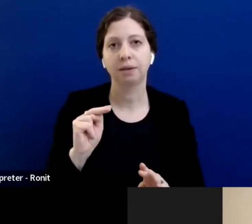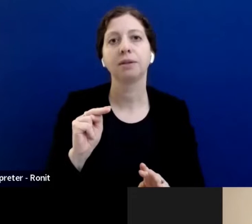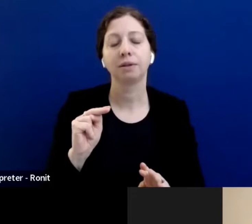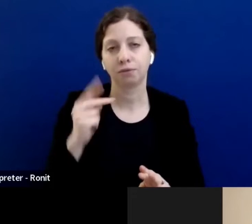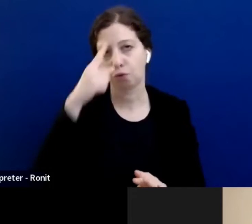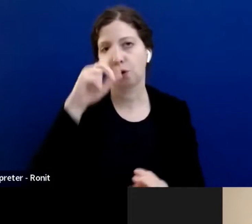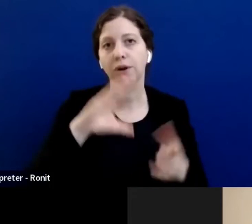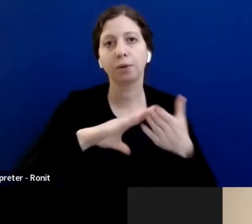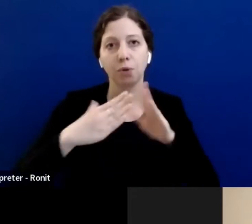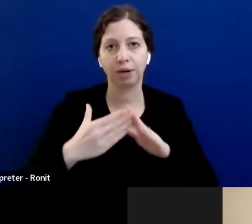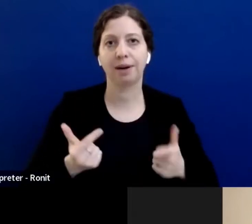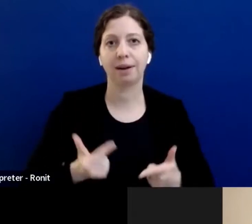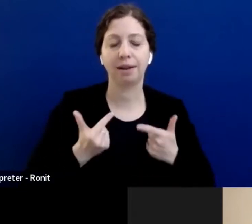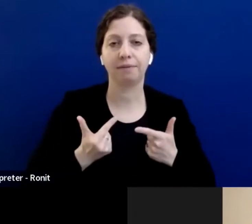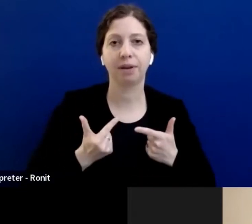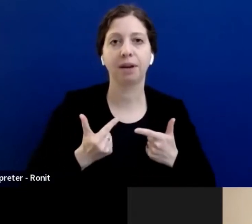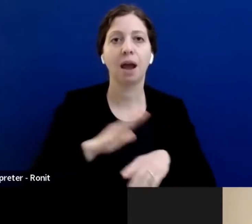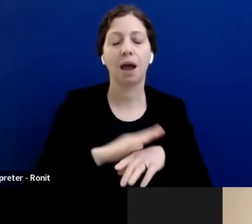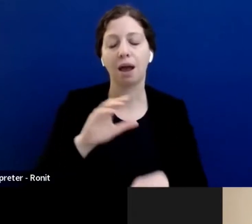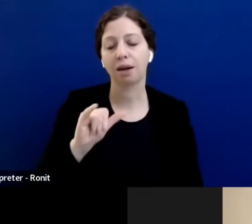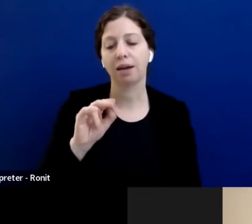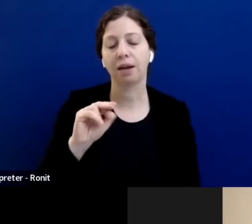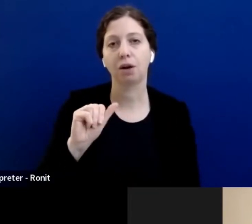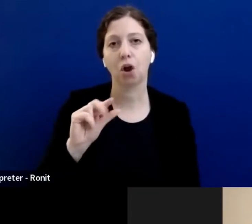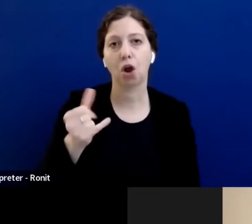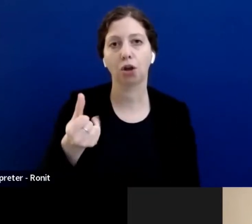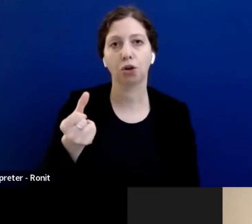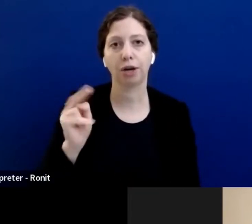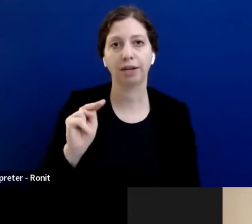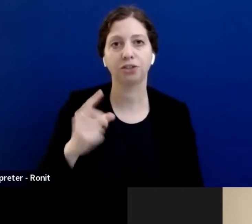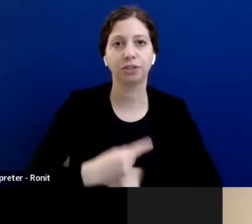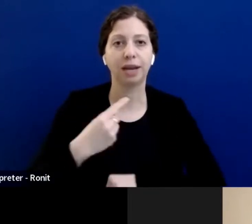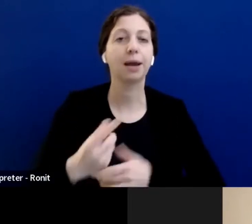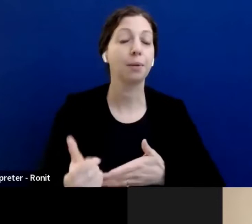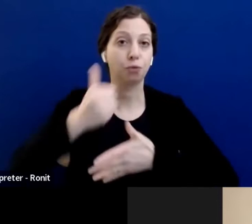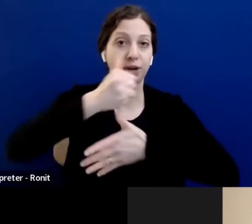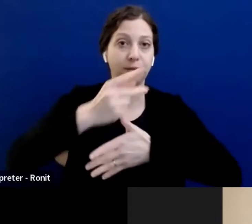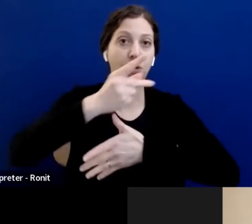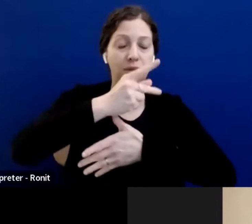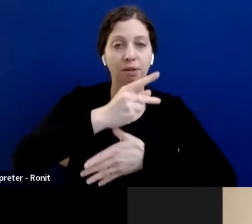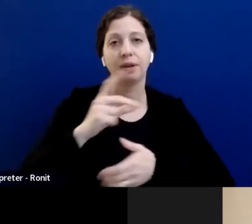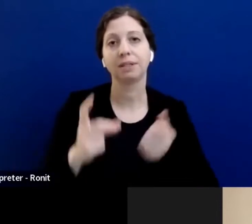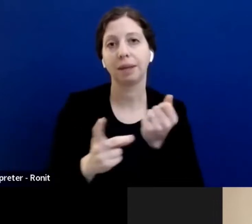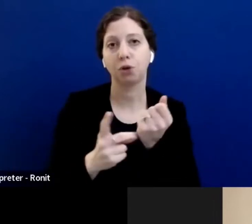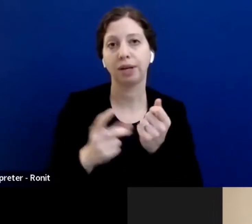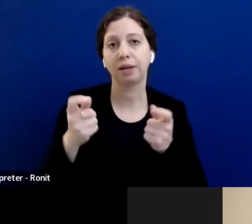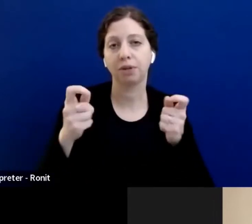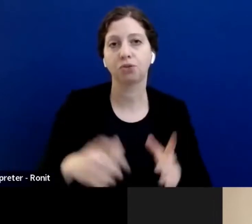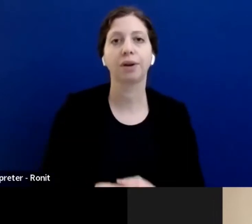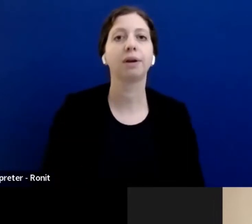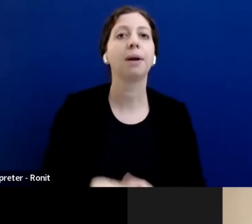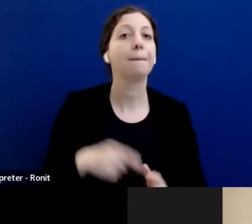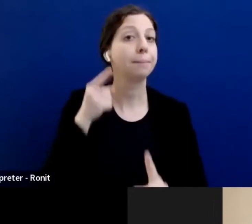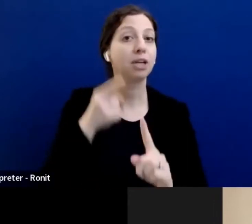for Community Living on Inauguration Day as the Principal Deputy Administrator. The mission of